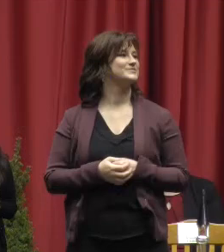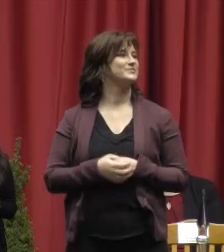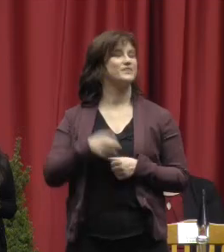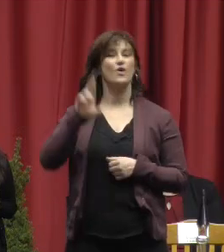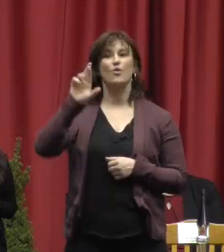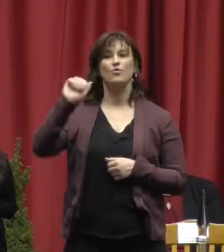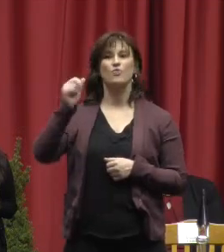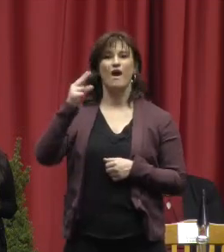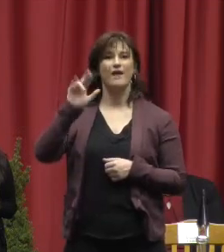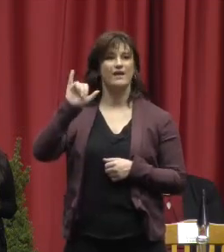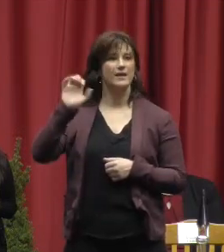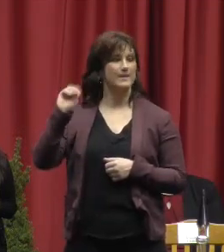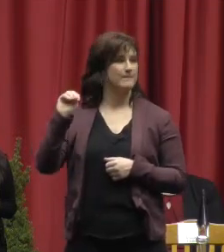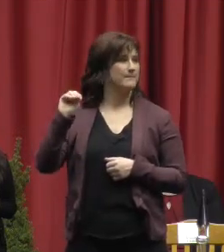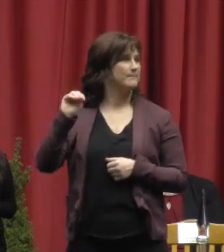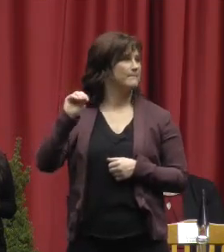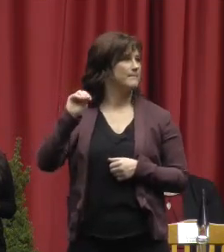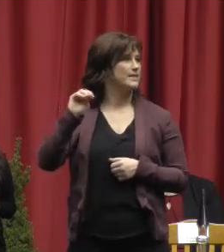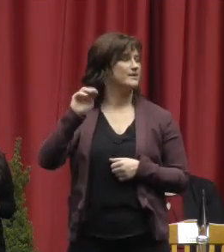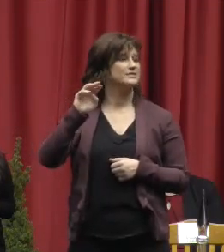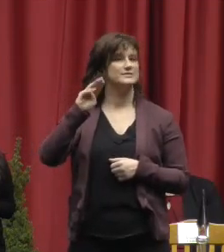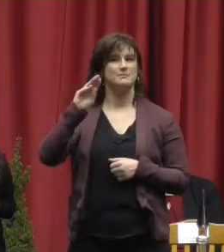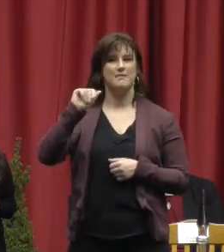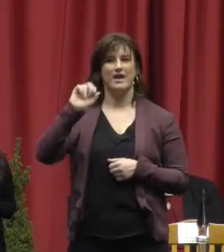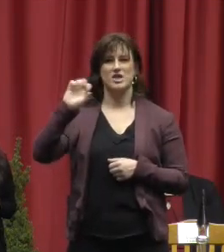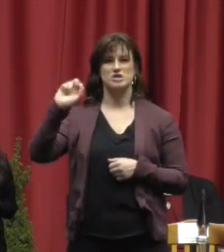Joaquin Camacho,